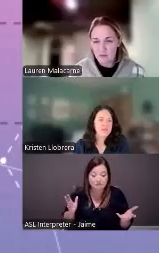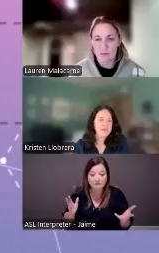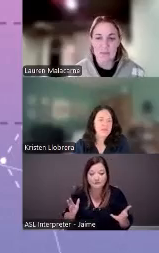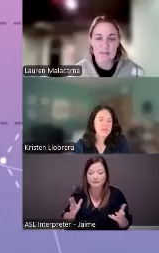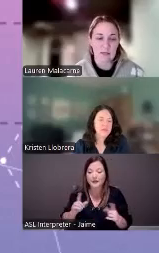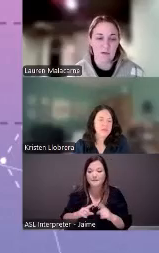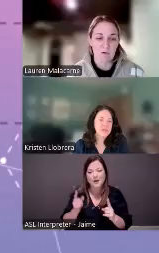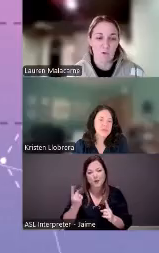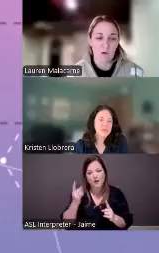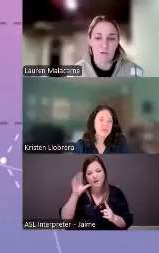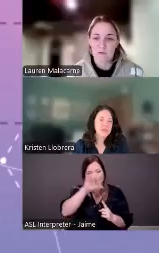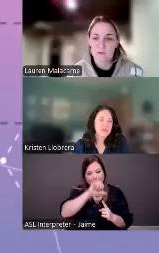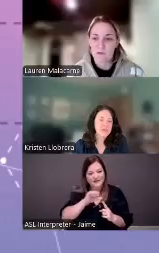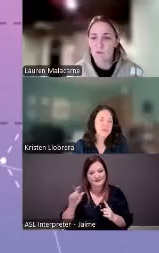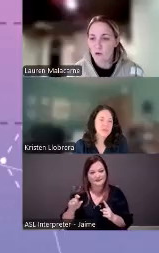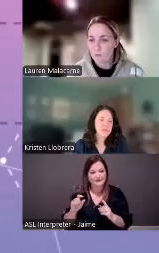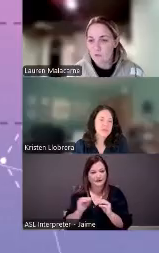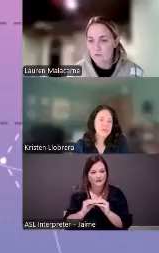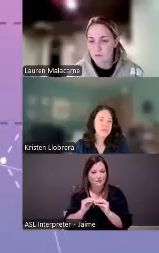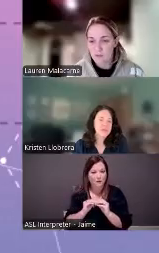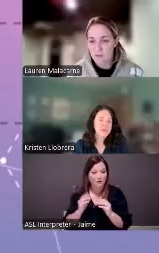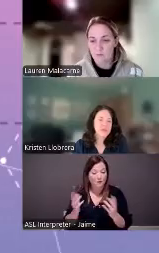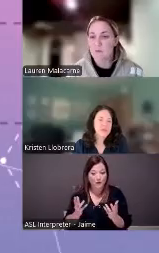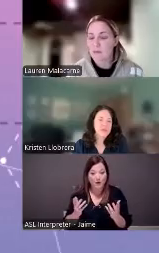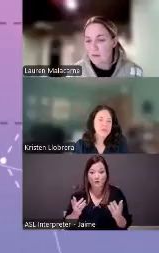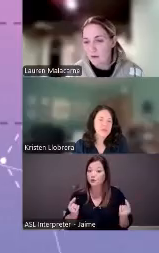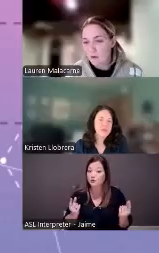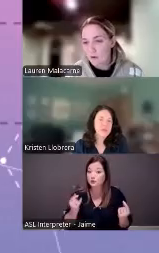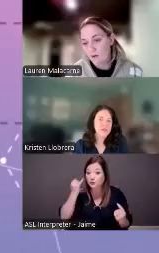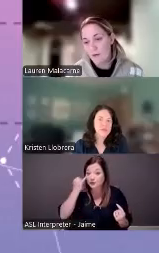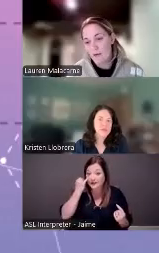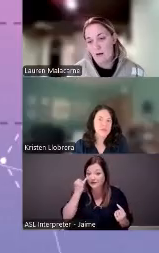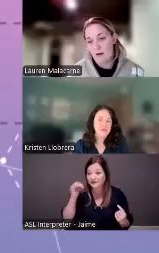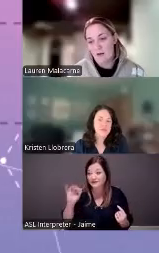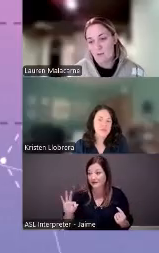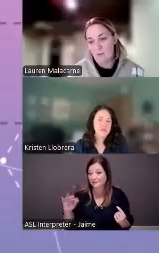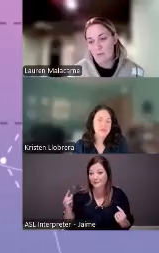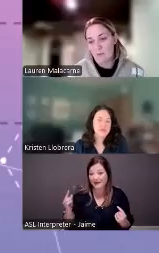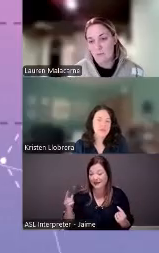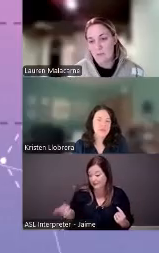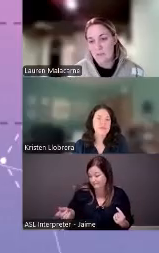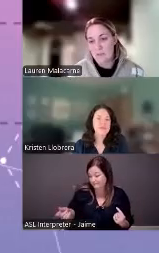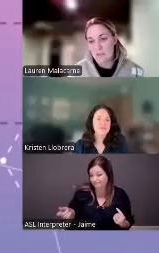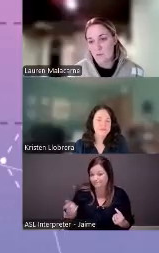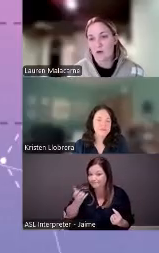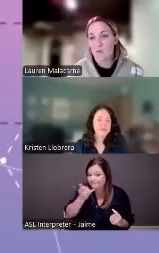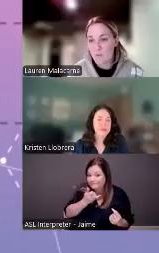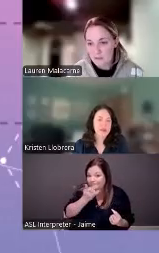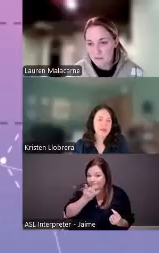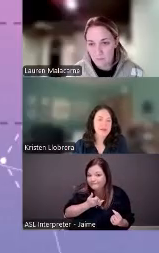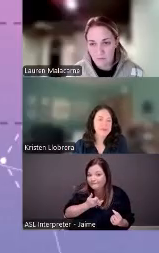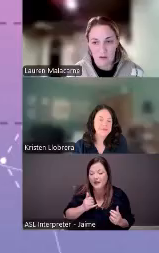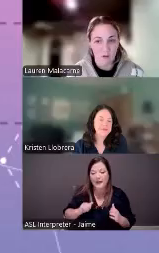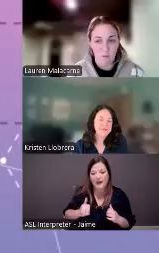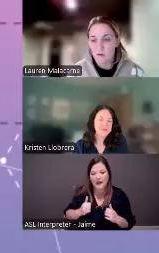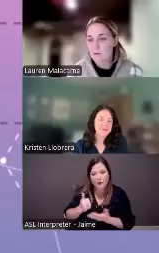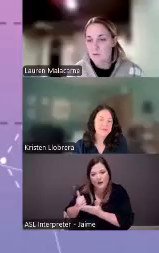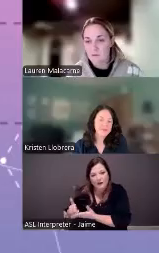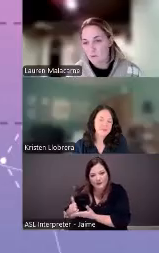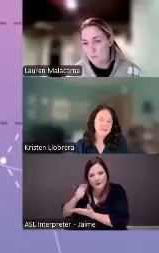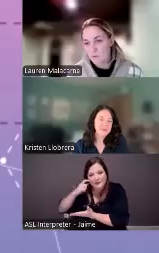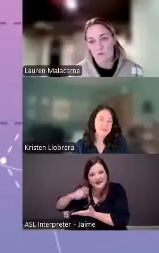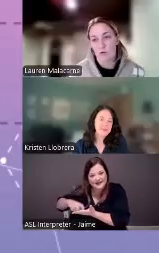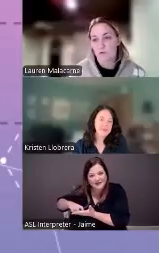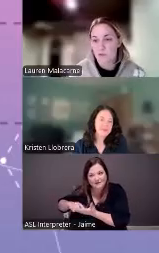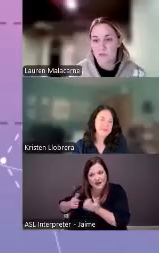little bit of but needed to gather more was, what I would do if somebody was making an error and how I would maybe, I help them identify what the error was